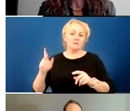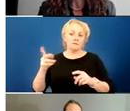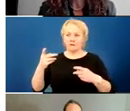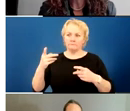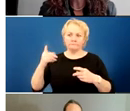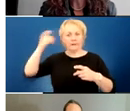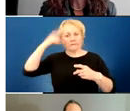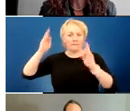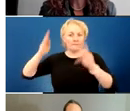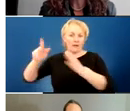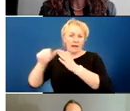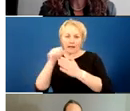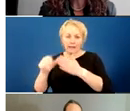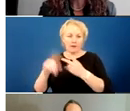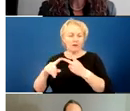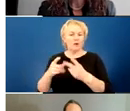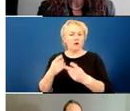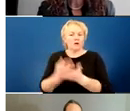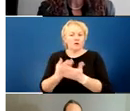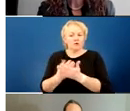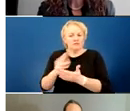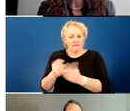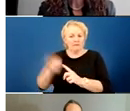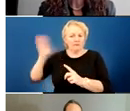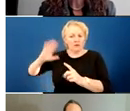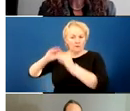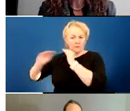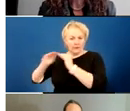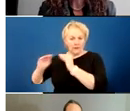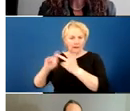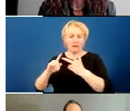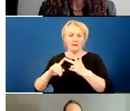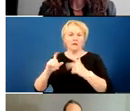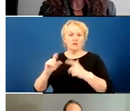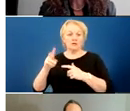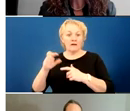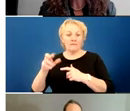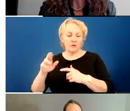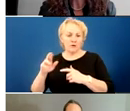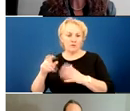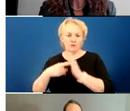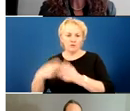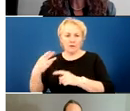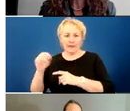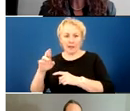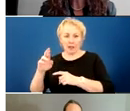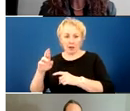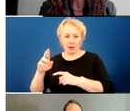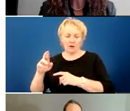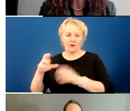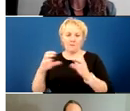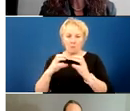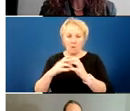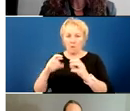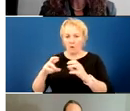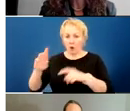for major repairs or home improvements, survivors with airship properties, mobile homes, or travel trailers